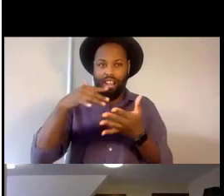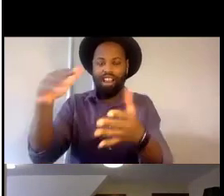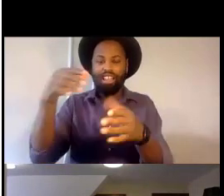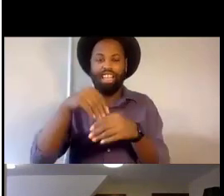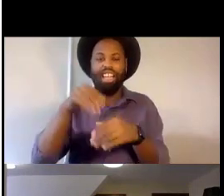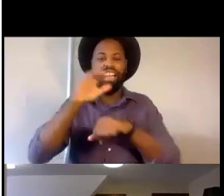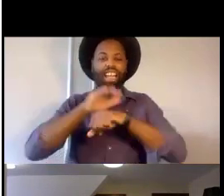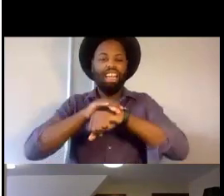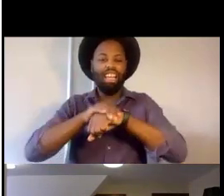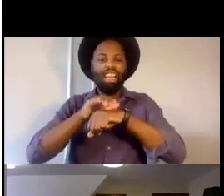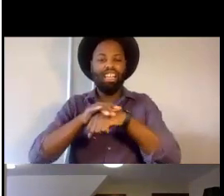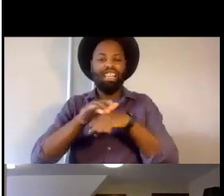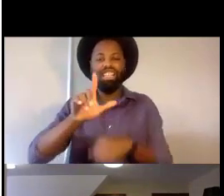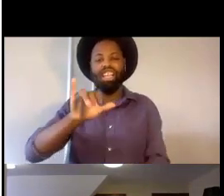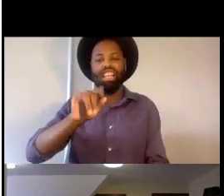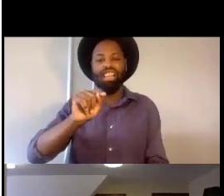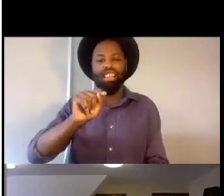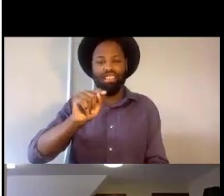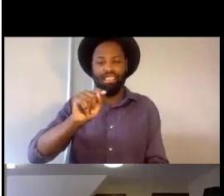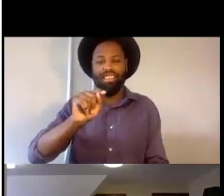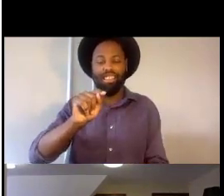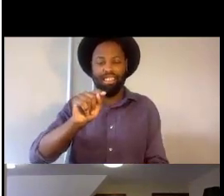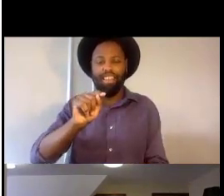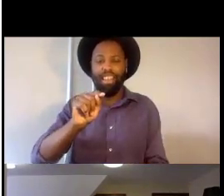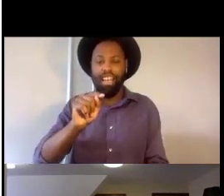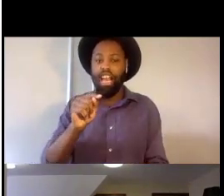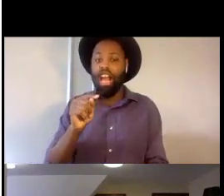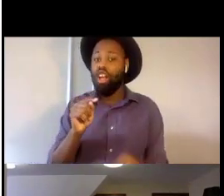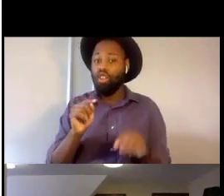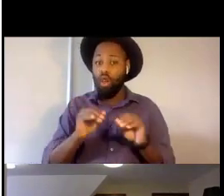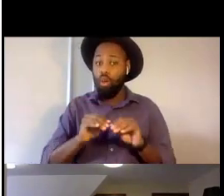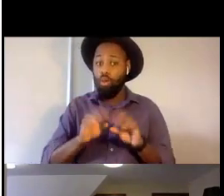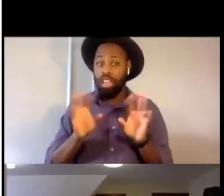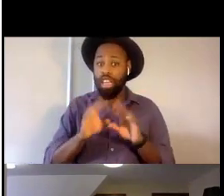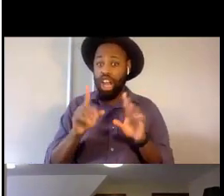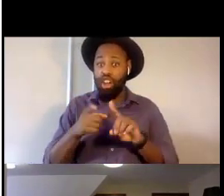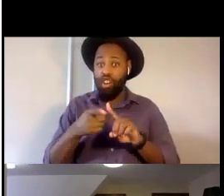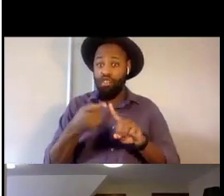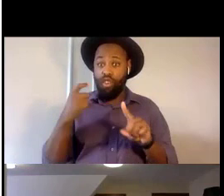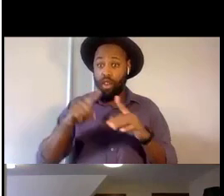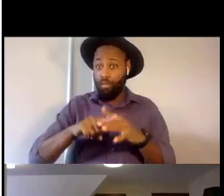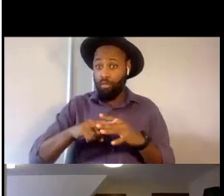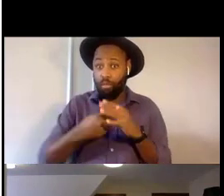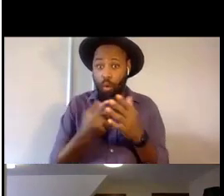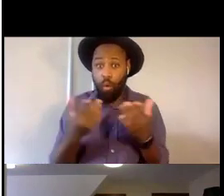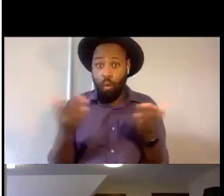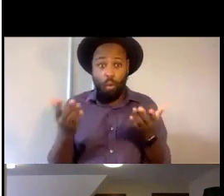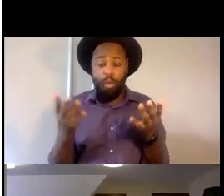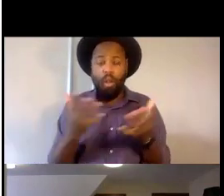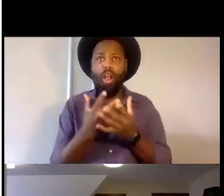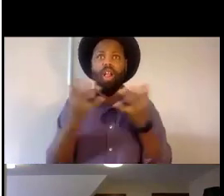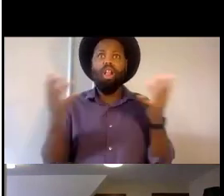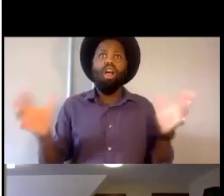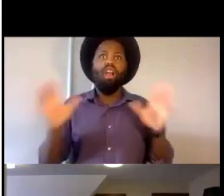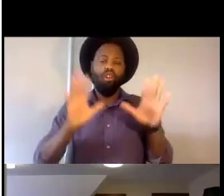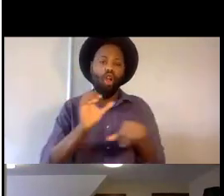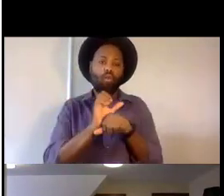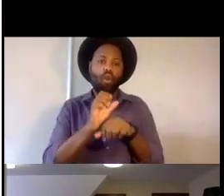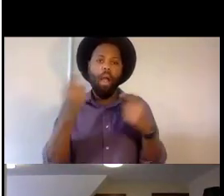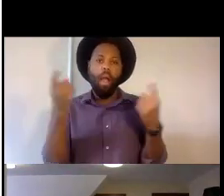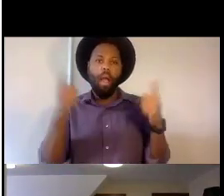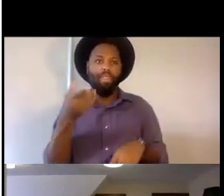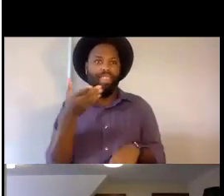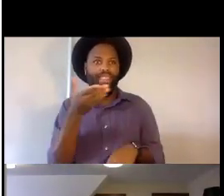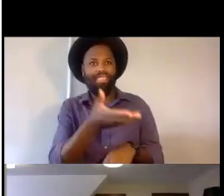So what was clear to me at the start was that there was a lot of great work going on in the college, and it's the